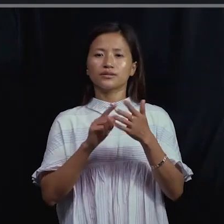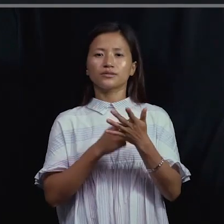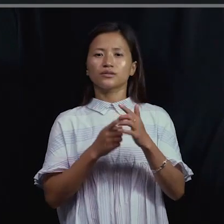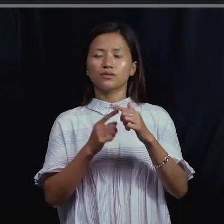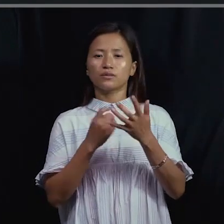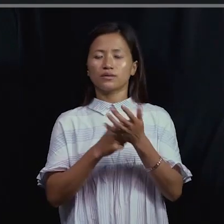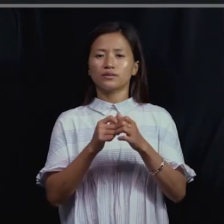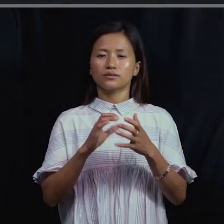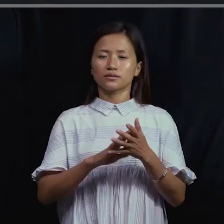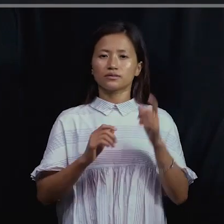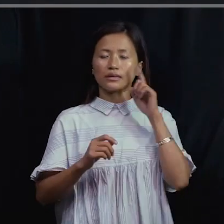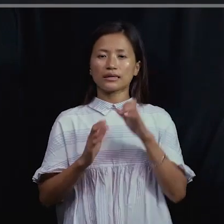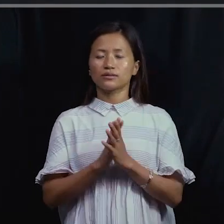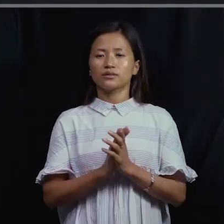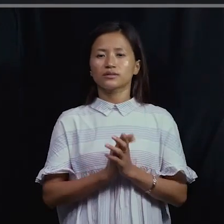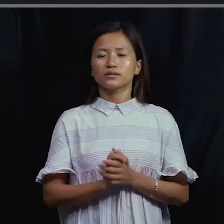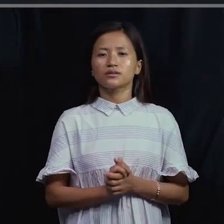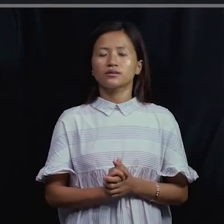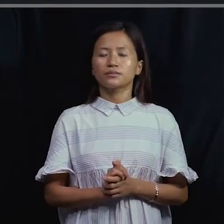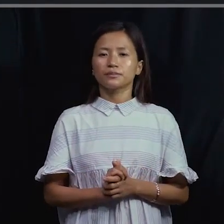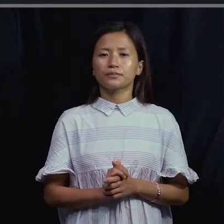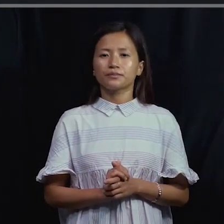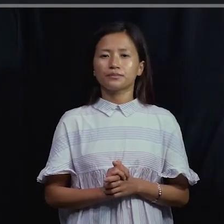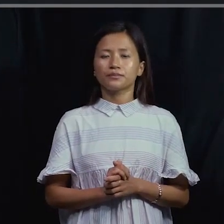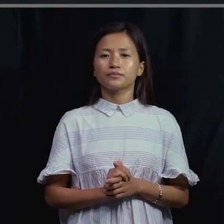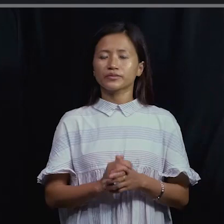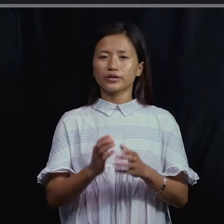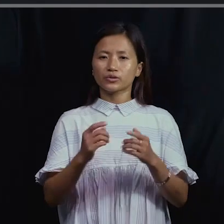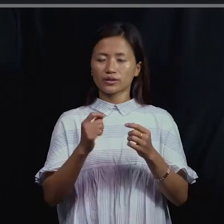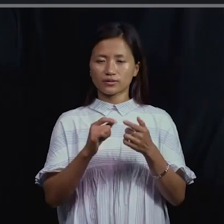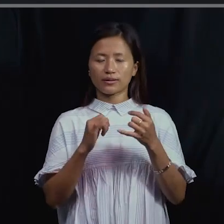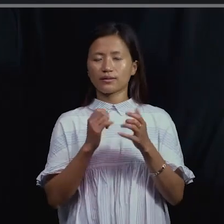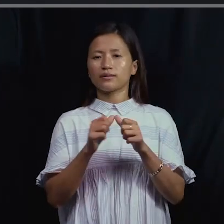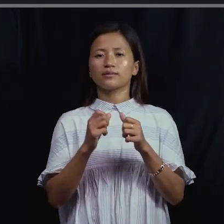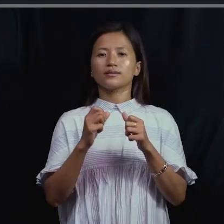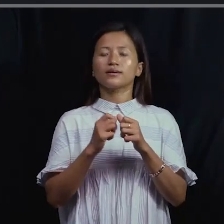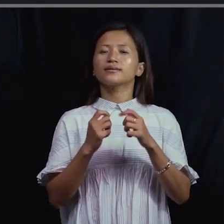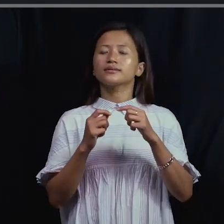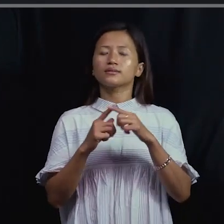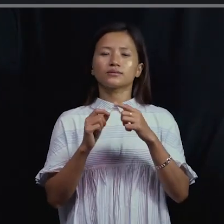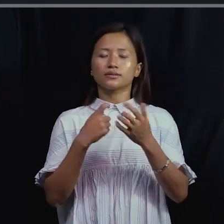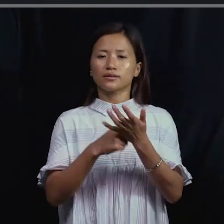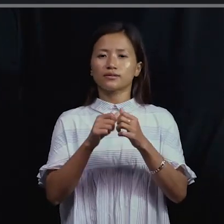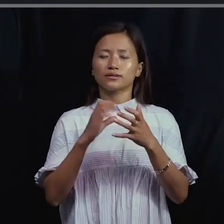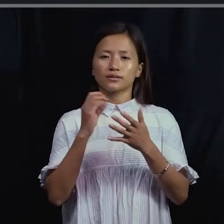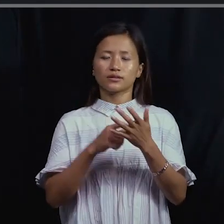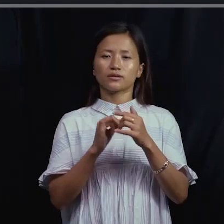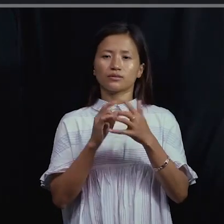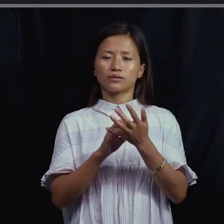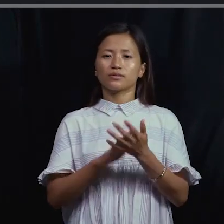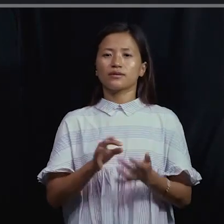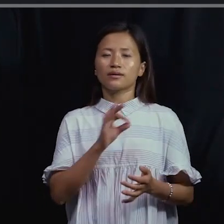is heterosexuality? Heterosexuality would mean attraction for the opposite gender. Okay, so girls will